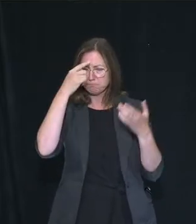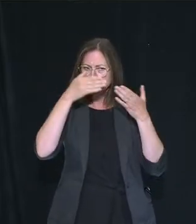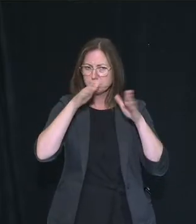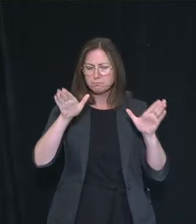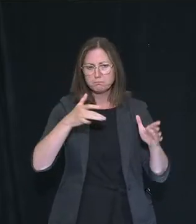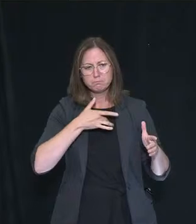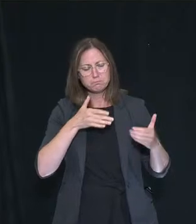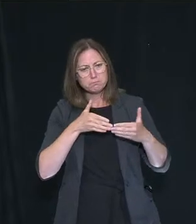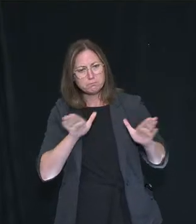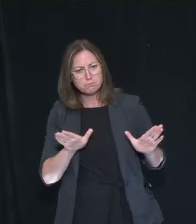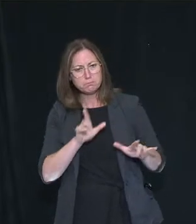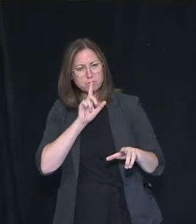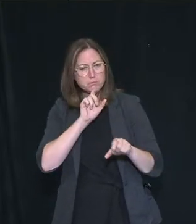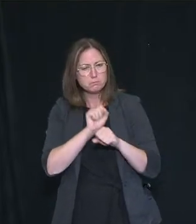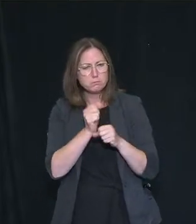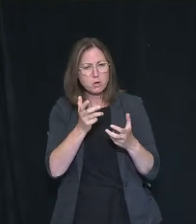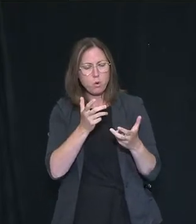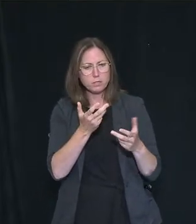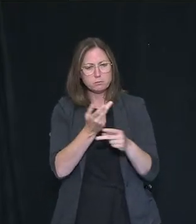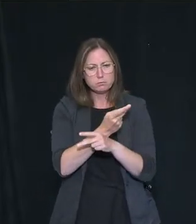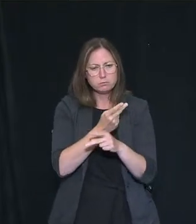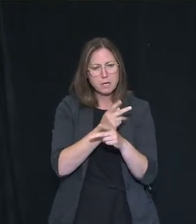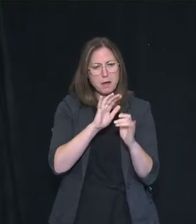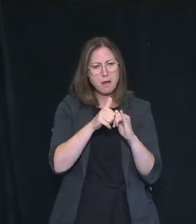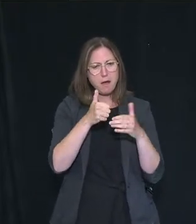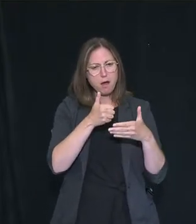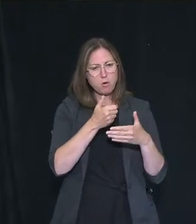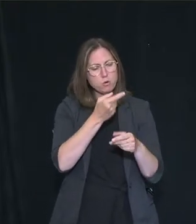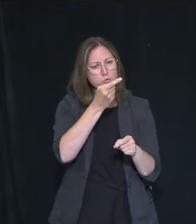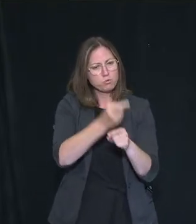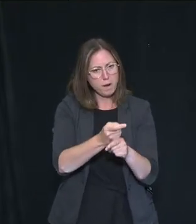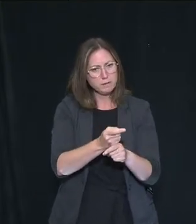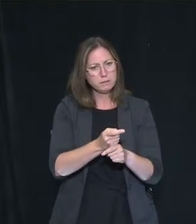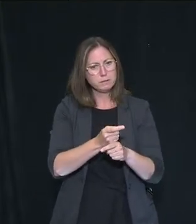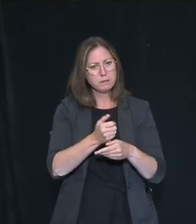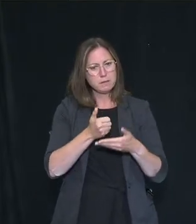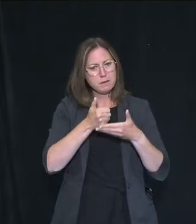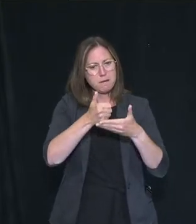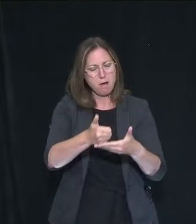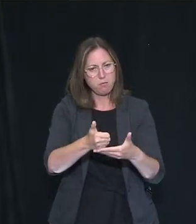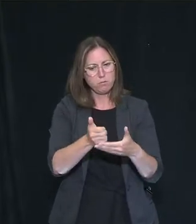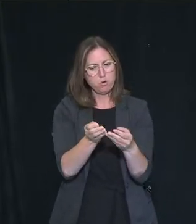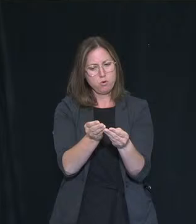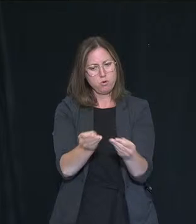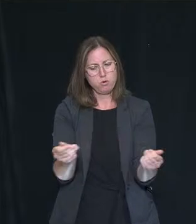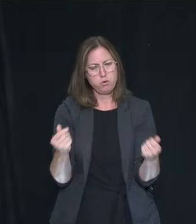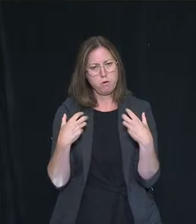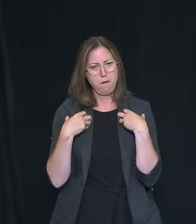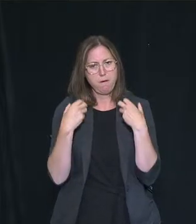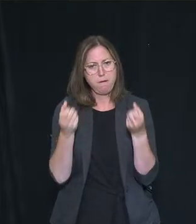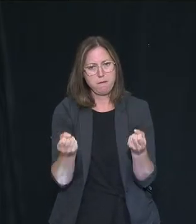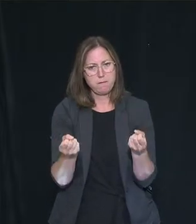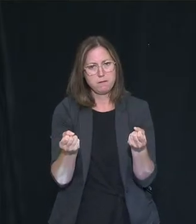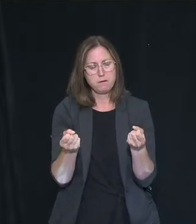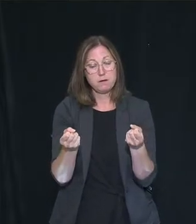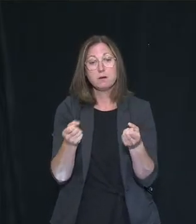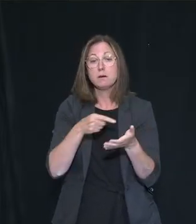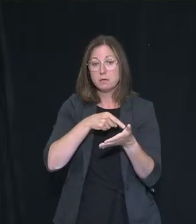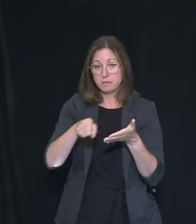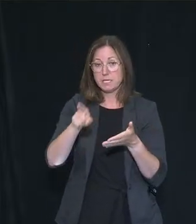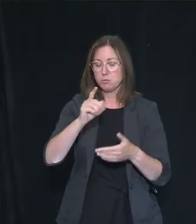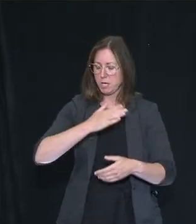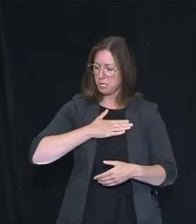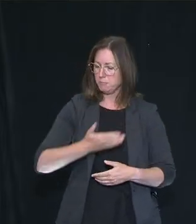to understand, to do right, and to atone. This week, you recognized the